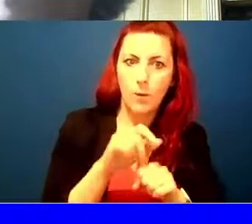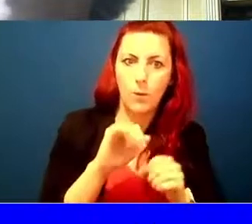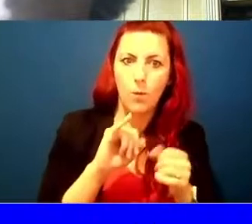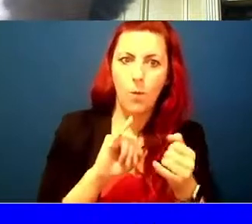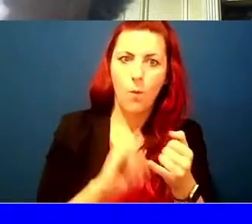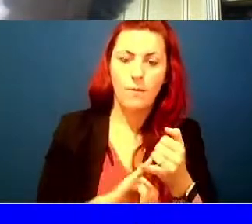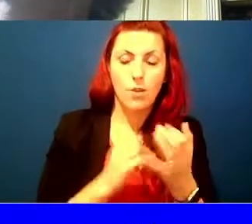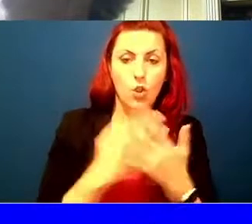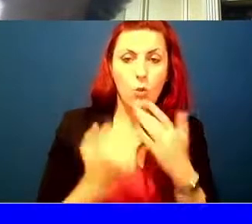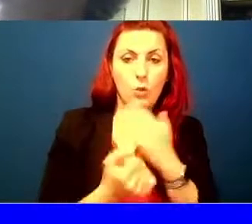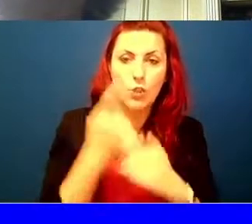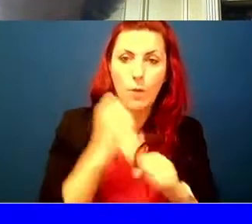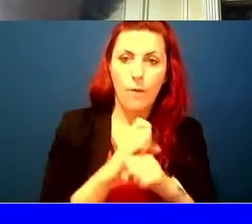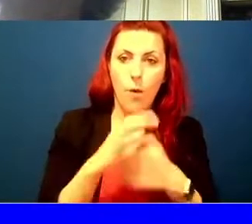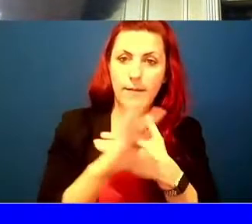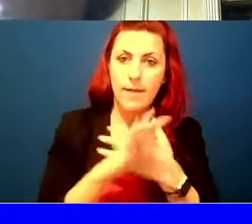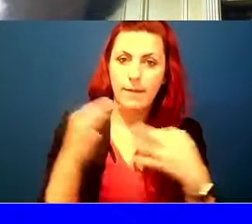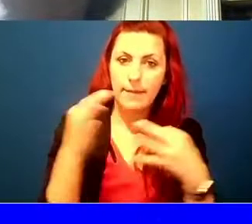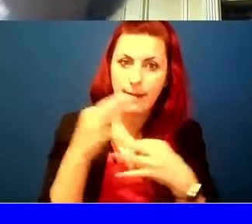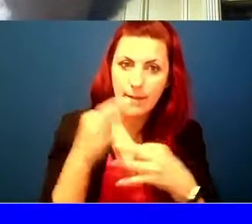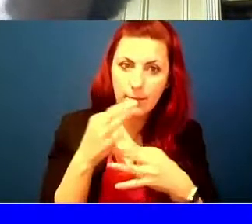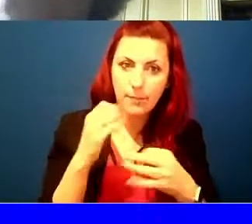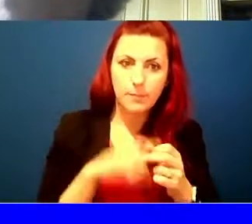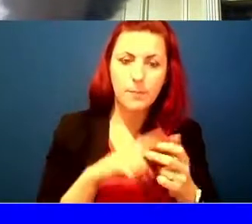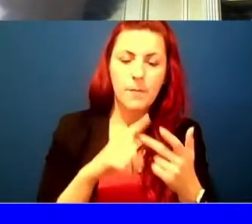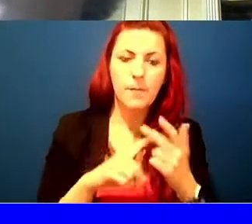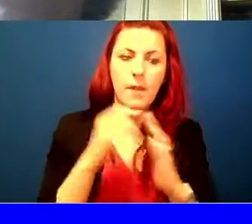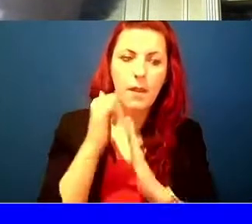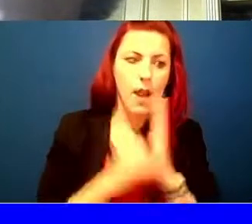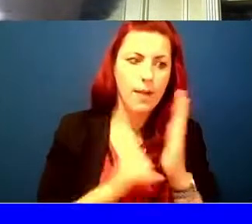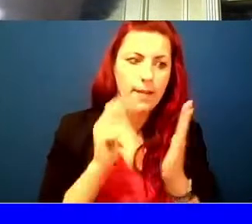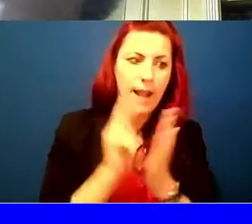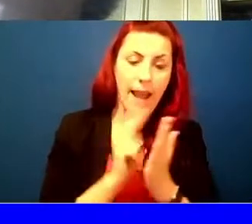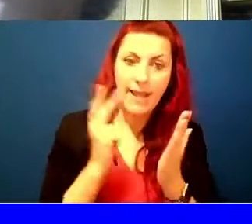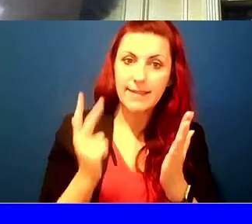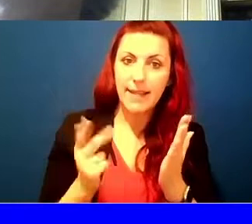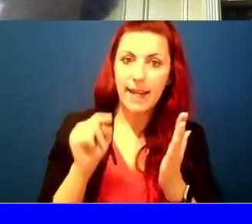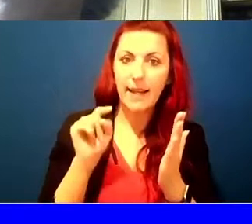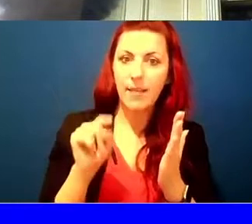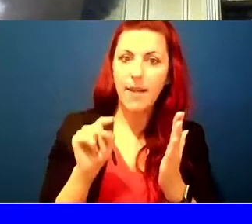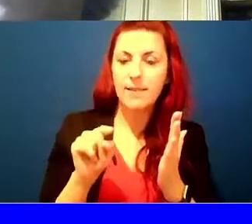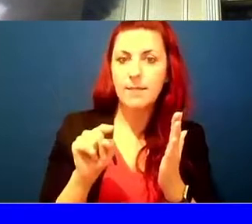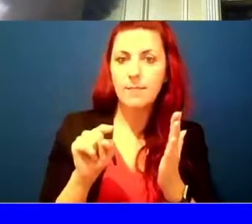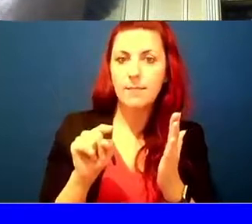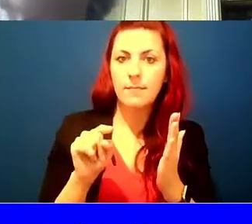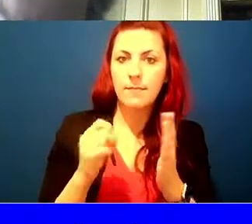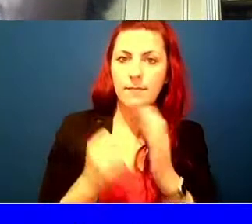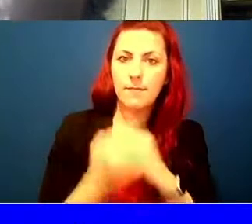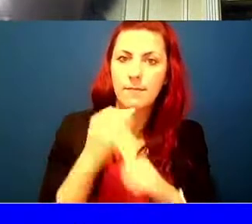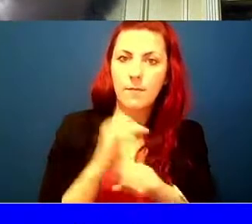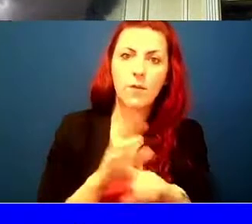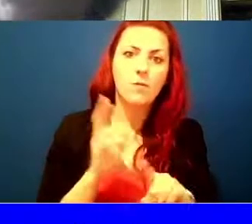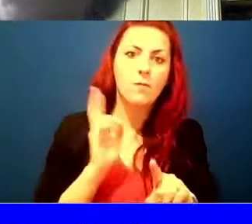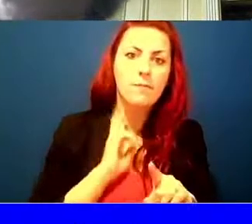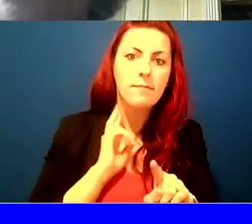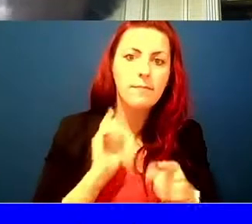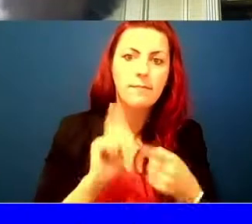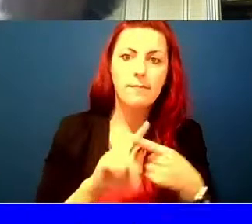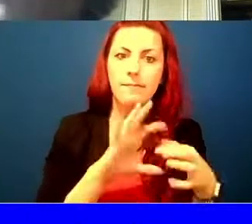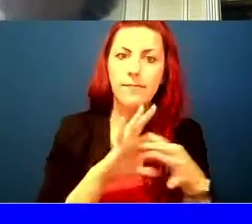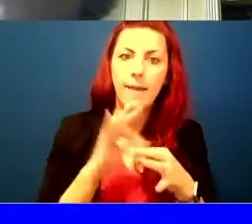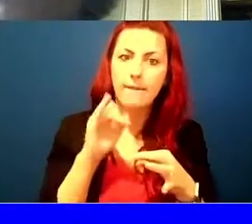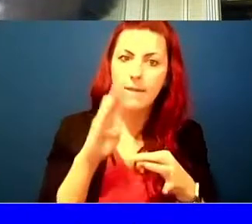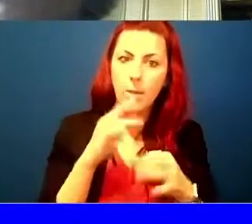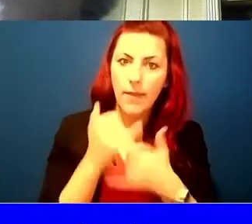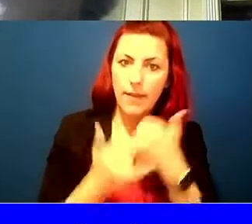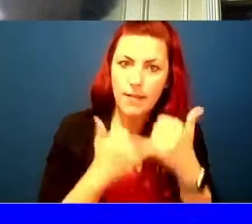Article 18 then, the right of residence, place of care. Again, another survey that Safeguarding Ireland did in February of this year